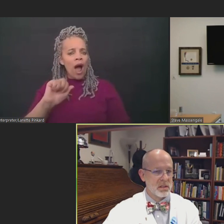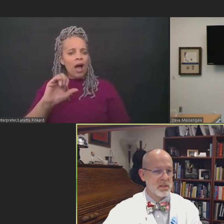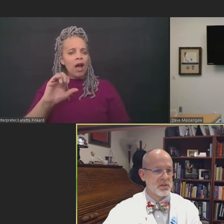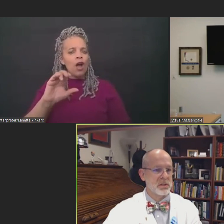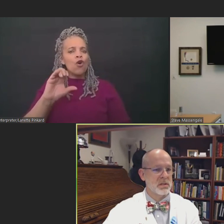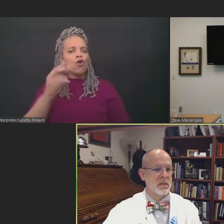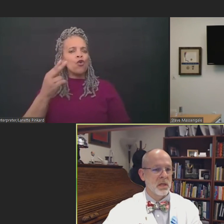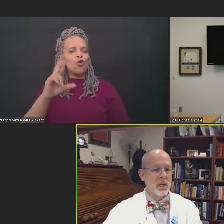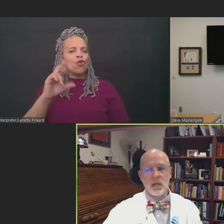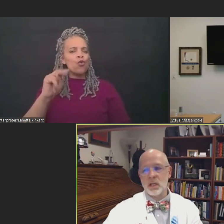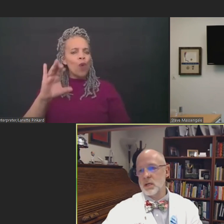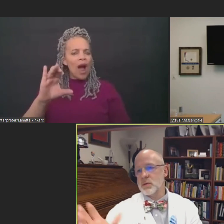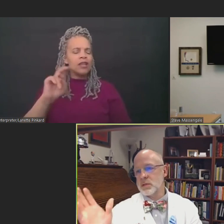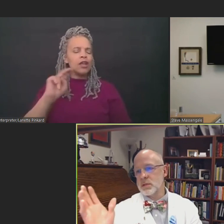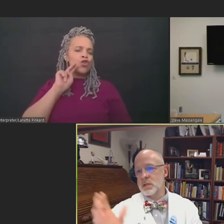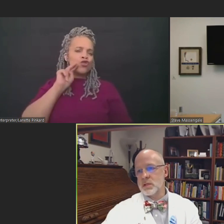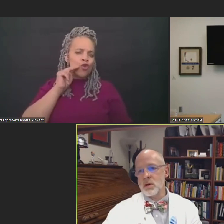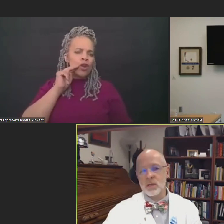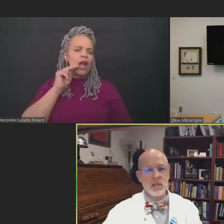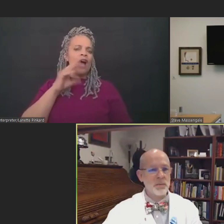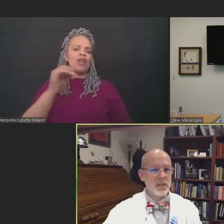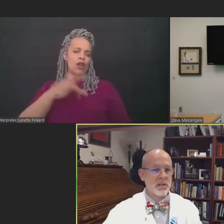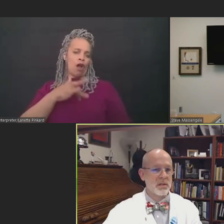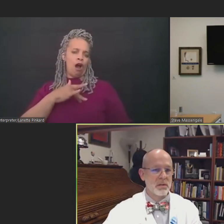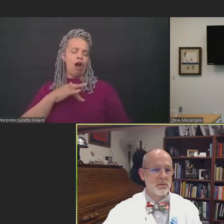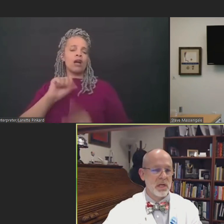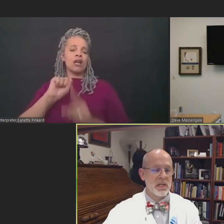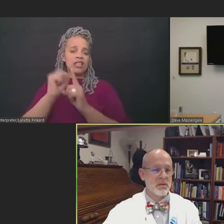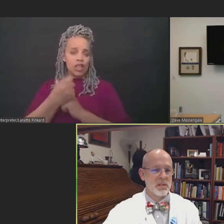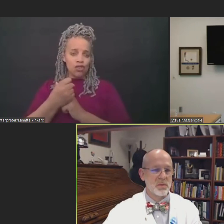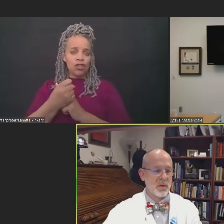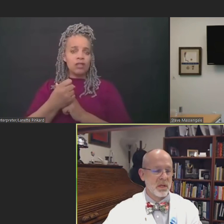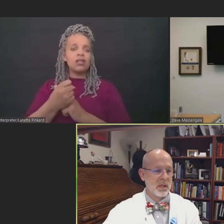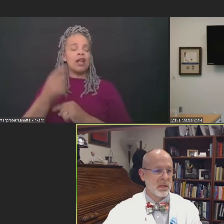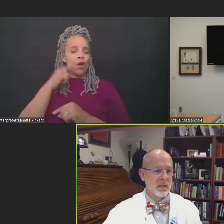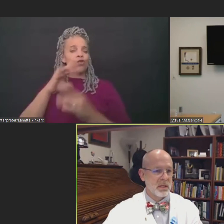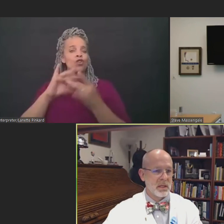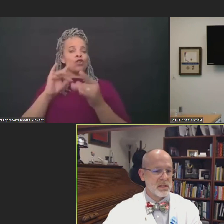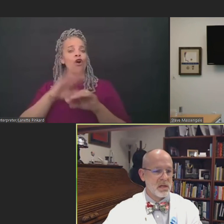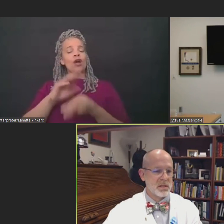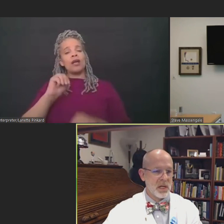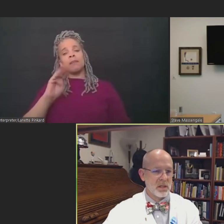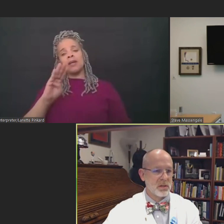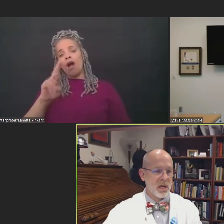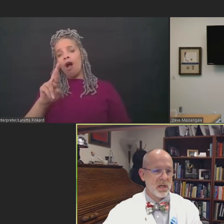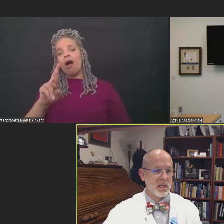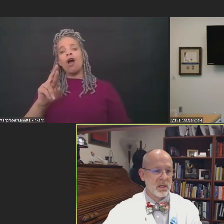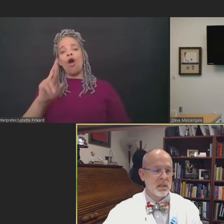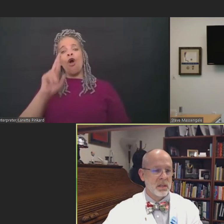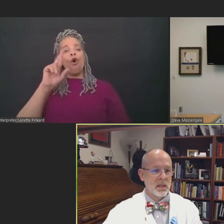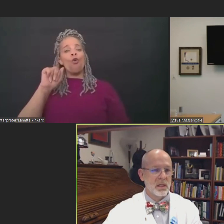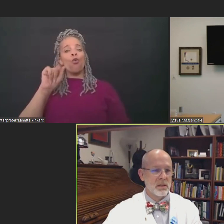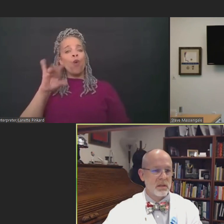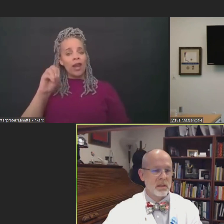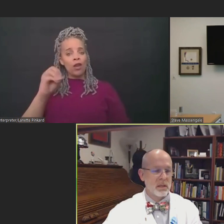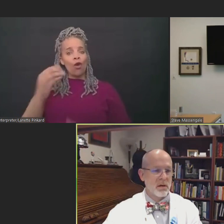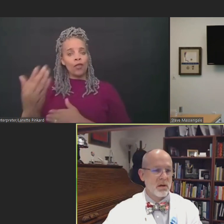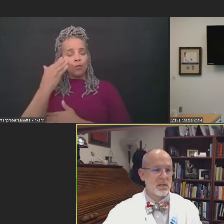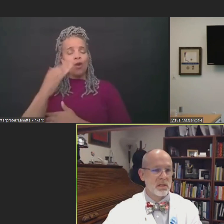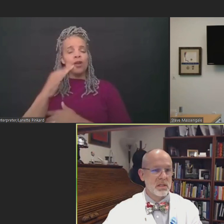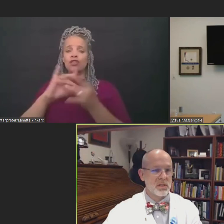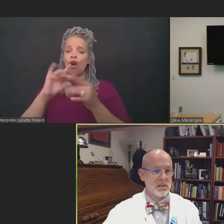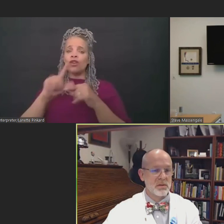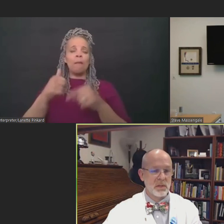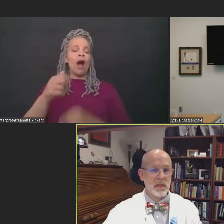heart conditions. There was a talk on NPR radio this morning that talked about chronic